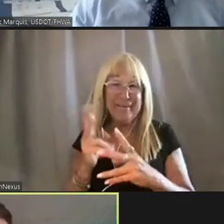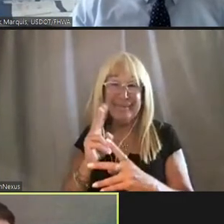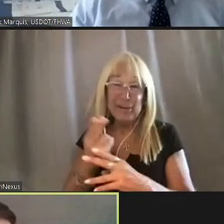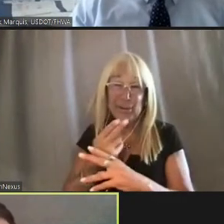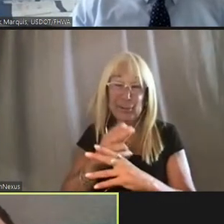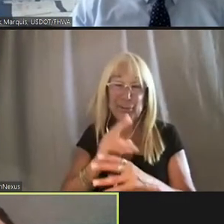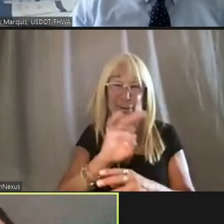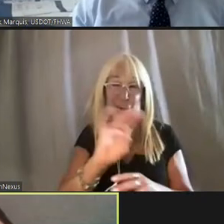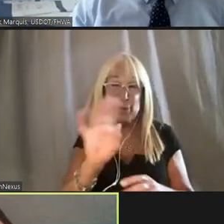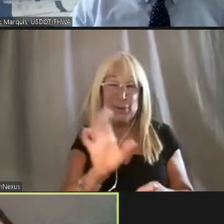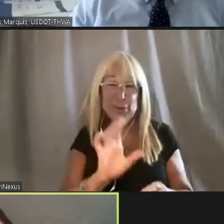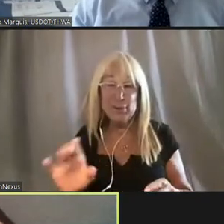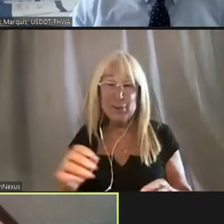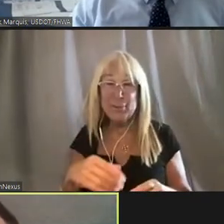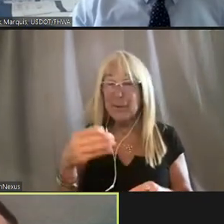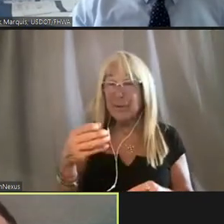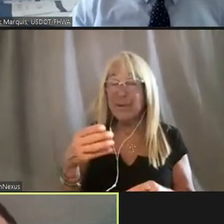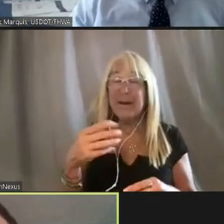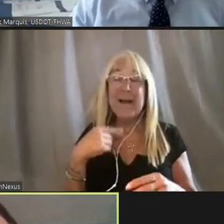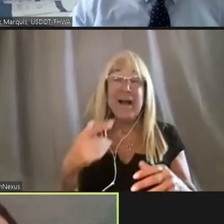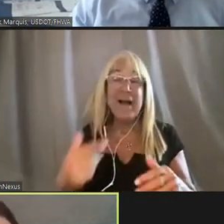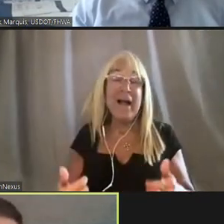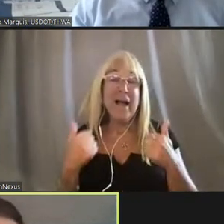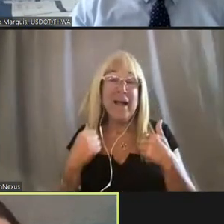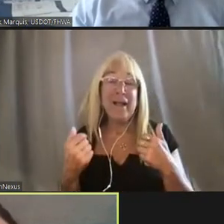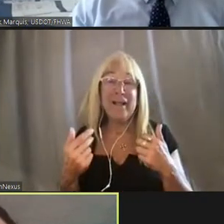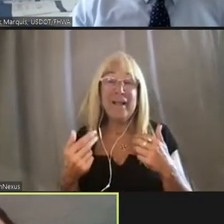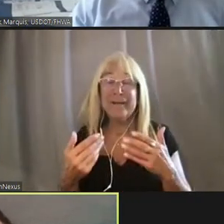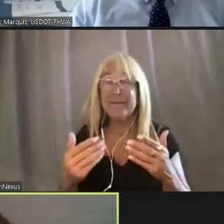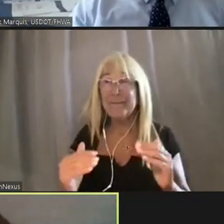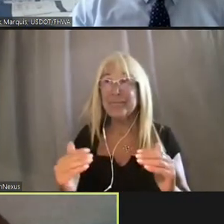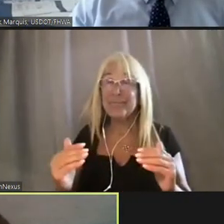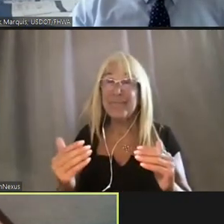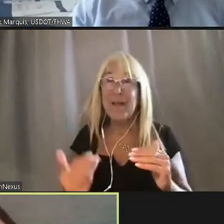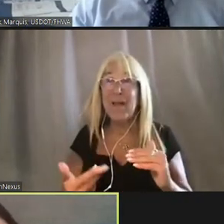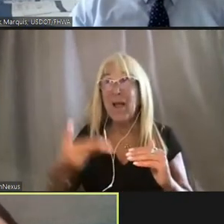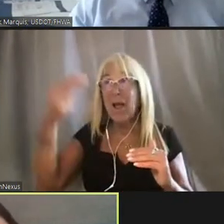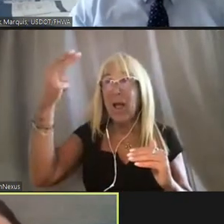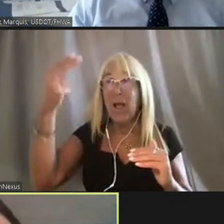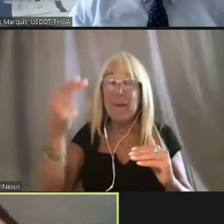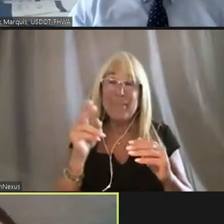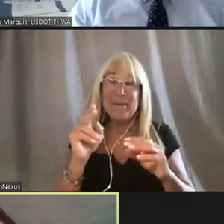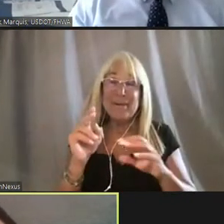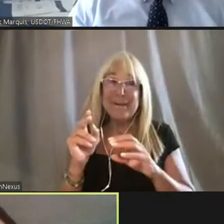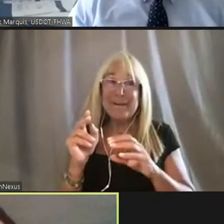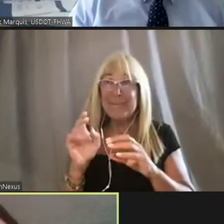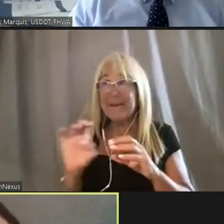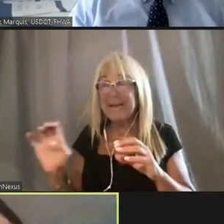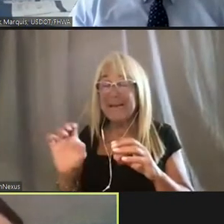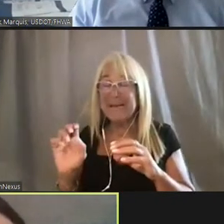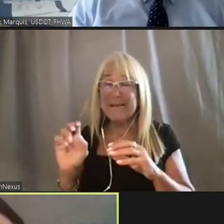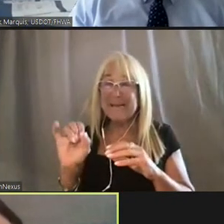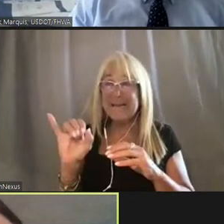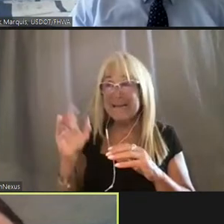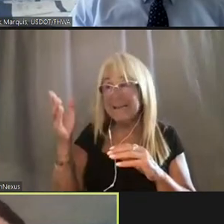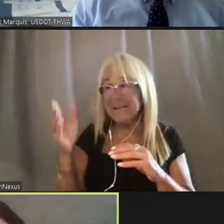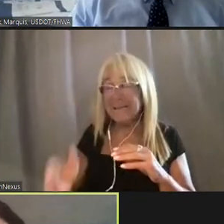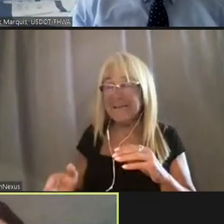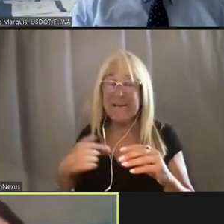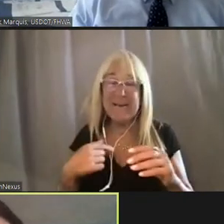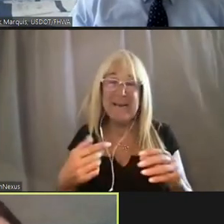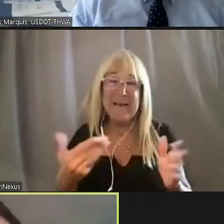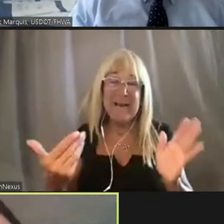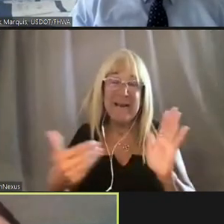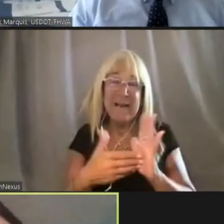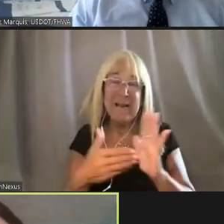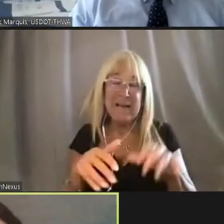Herson I'm a resident of the Upper East Side and I've lived here my whole life I'd like to speak against congestion pricing as it's outlined and I'd